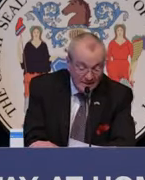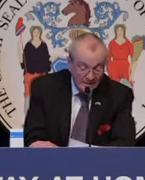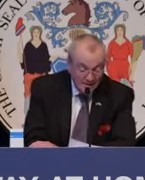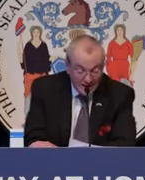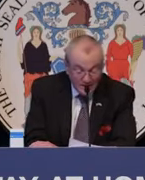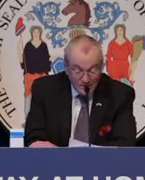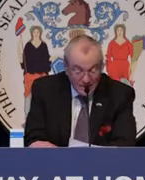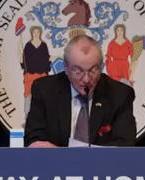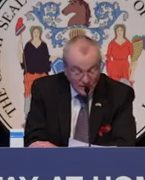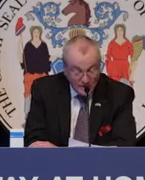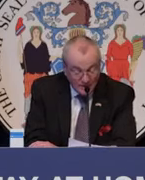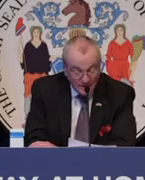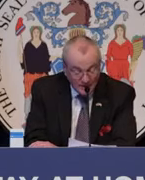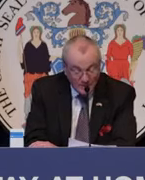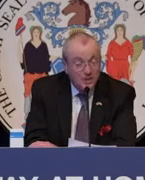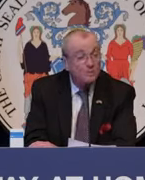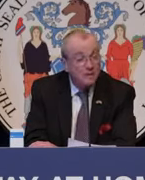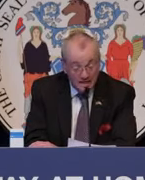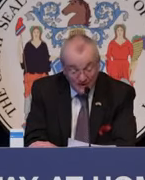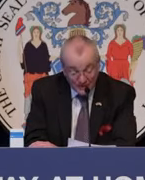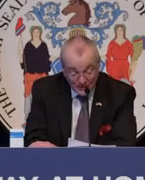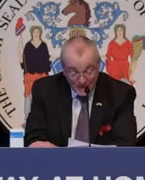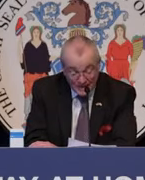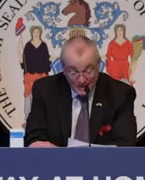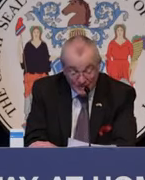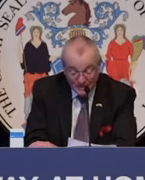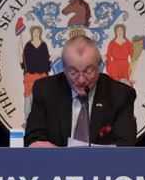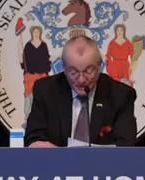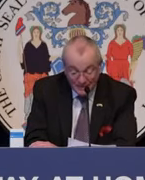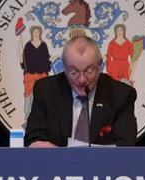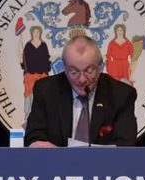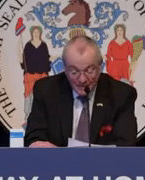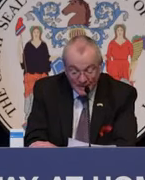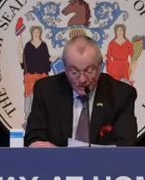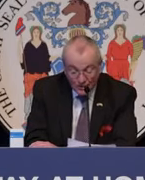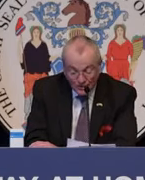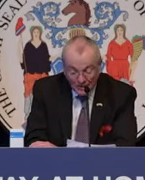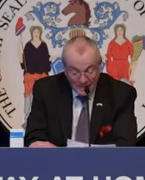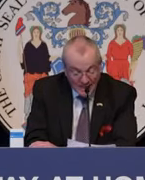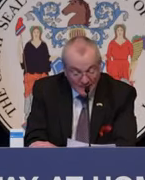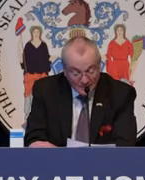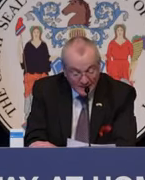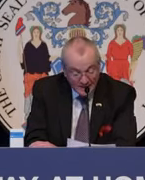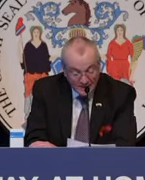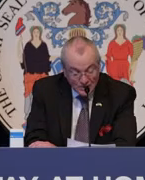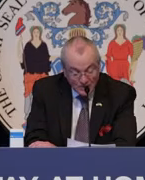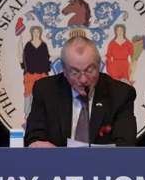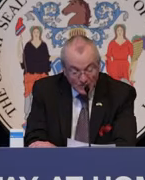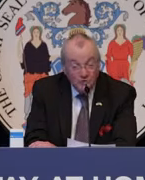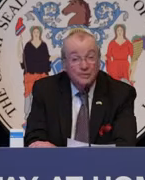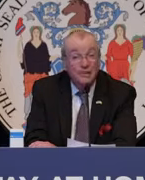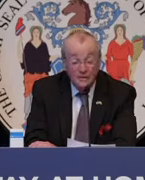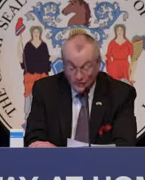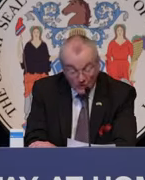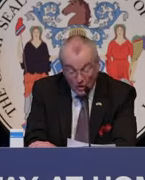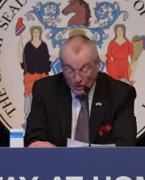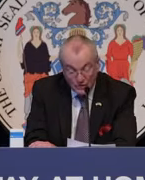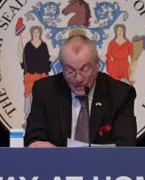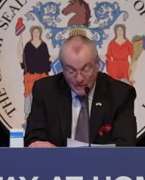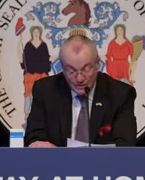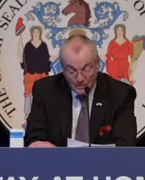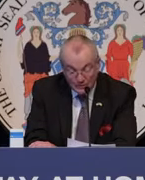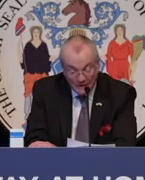Washington, like Senate Republican leader Mitch McConnell of Kentucky, to pick a name, who don't seem to get it. These are leaders from states that